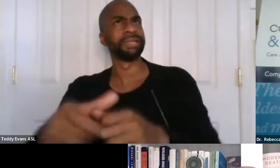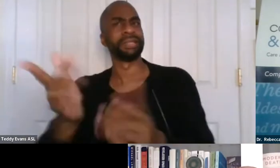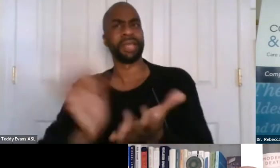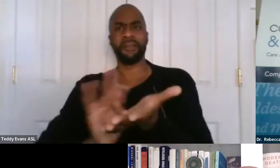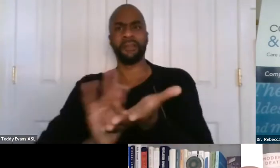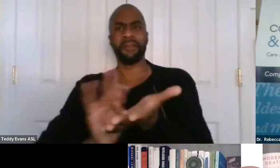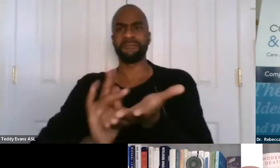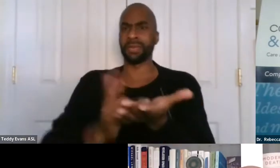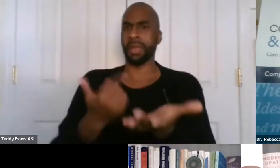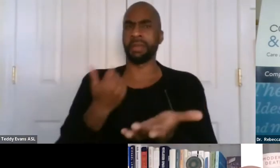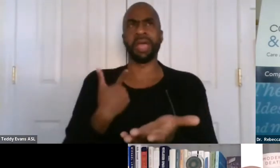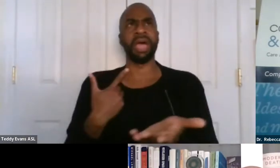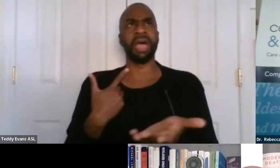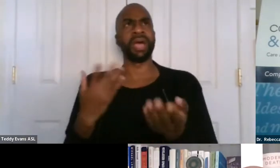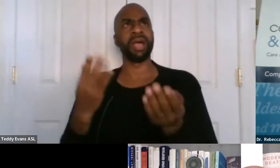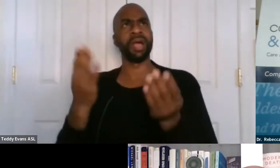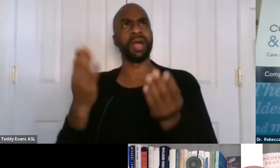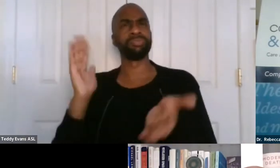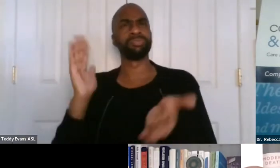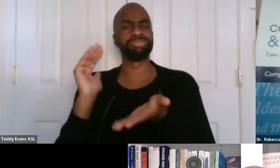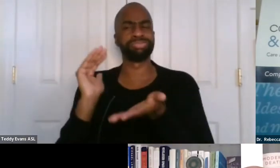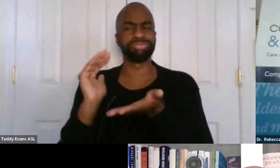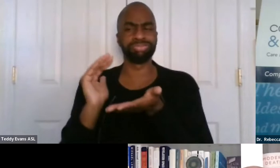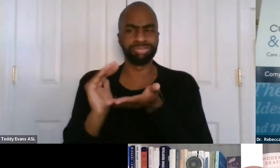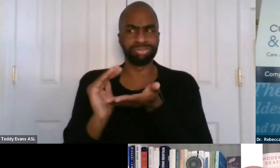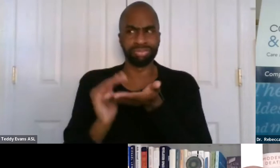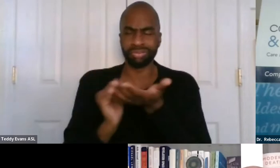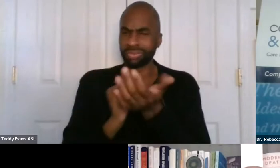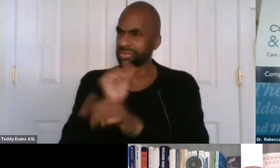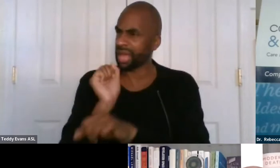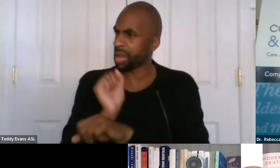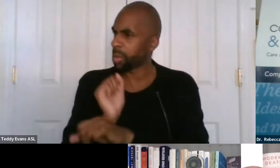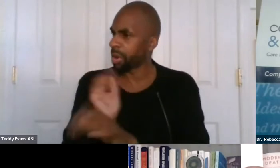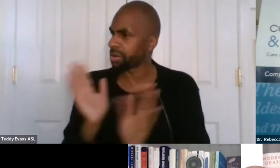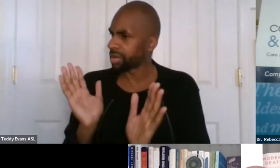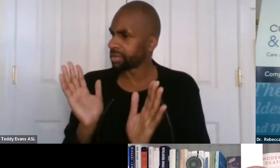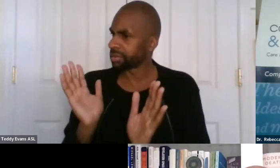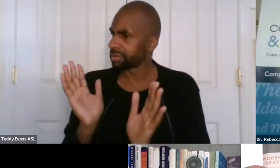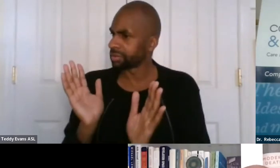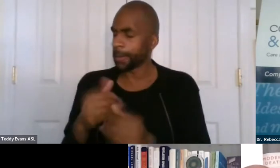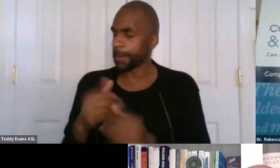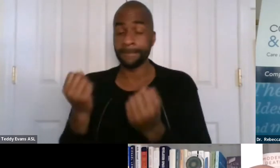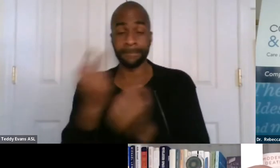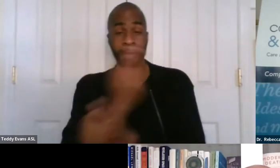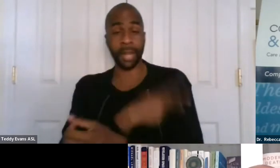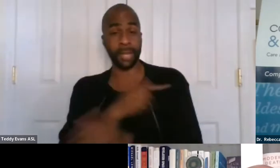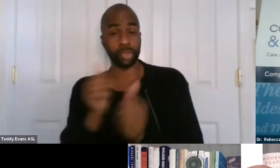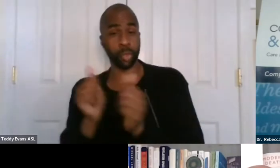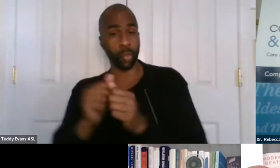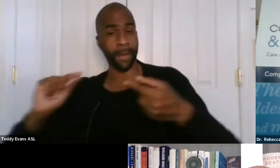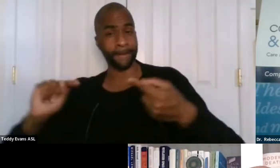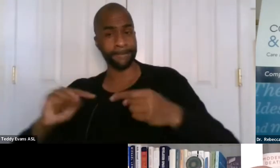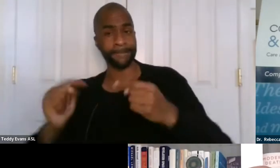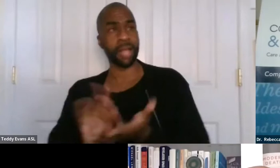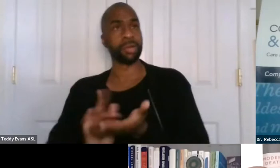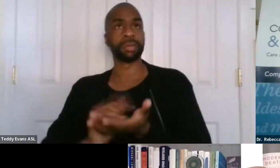their effectiveness quite quickly. And many patients with chronic pain, and the best evidence suggests that simply just taking more